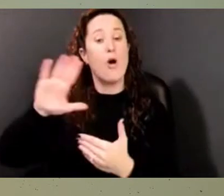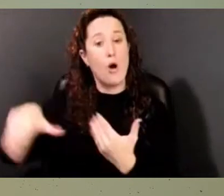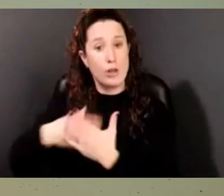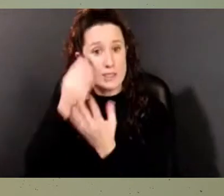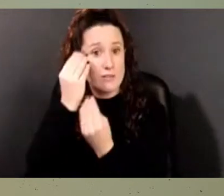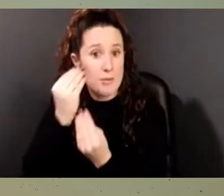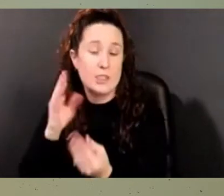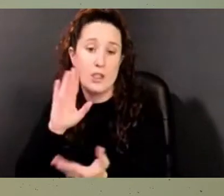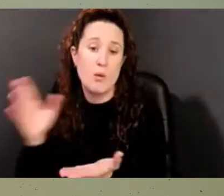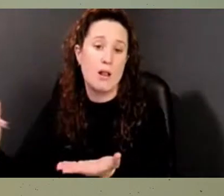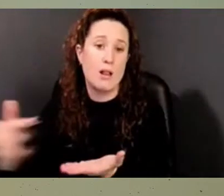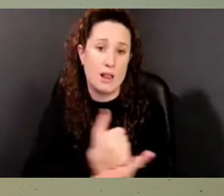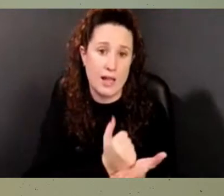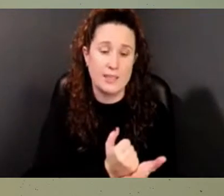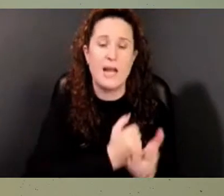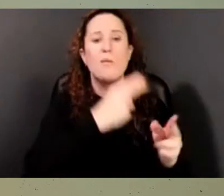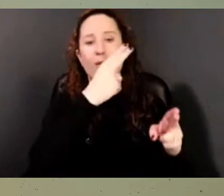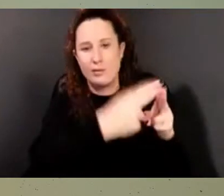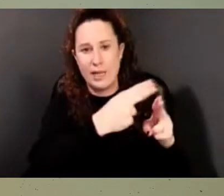named individuals.